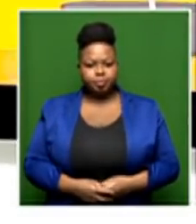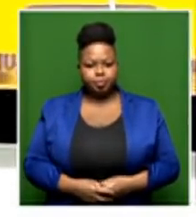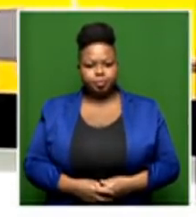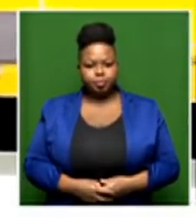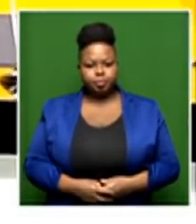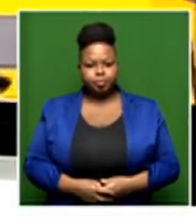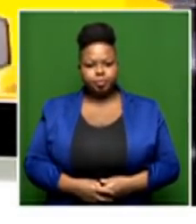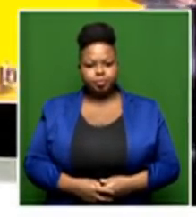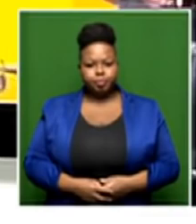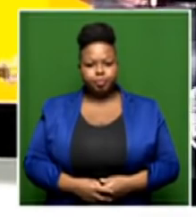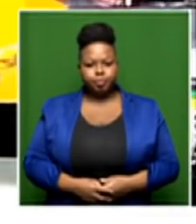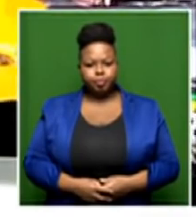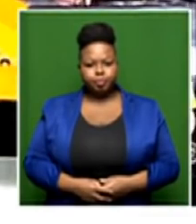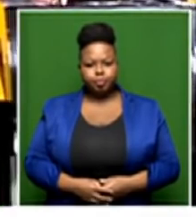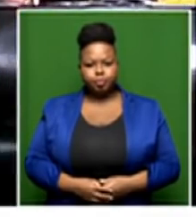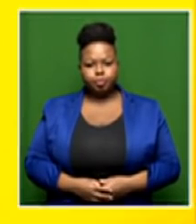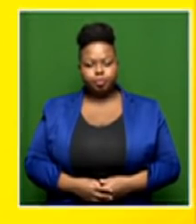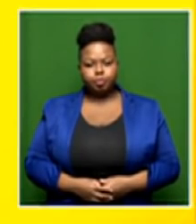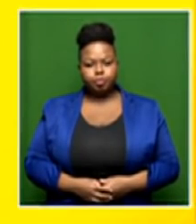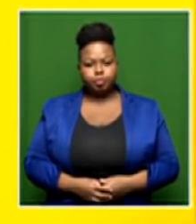SABC News, Johannesburg.